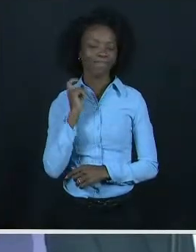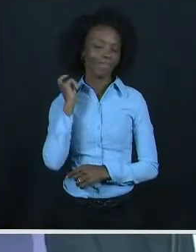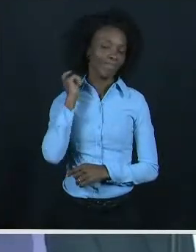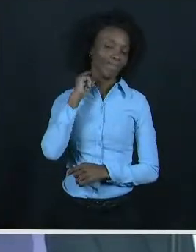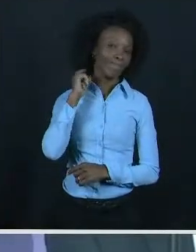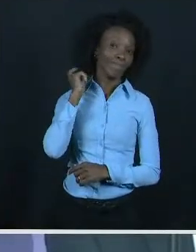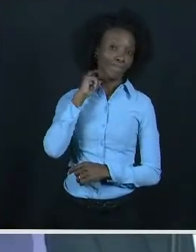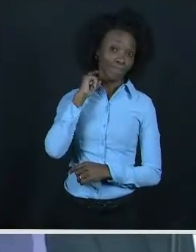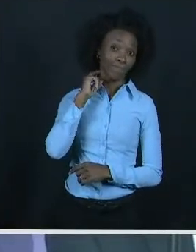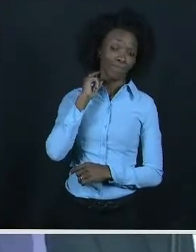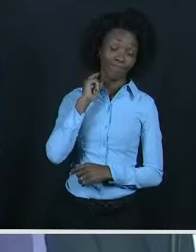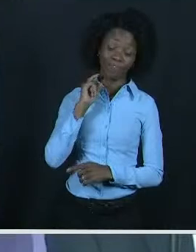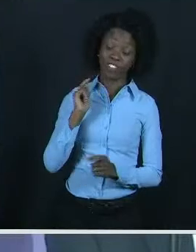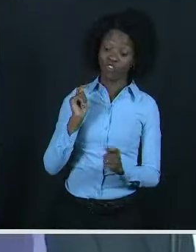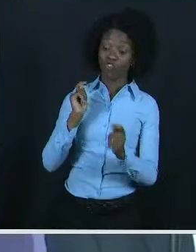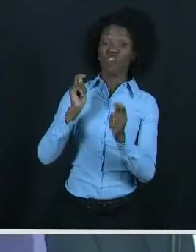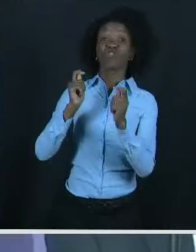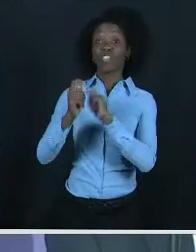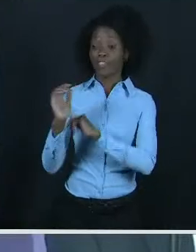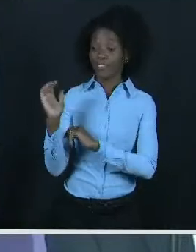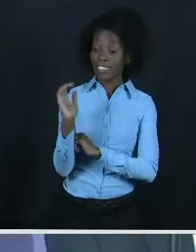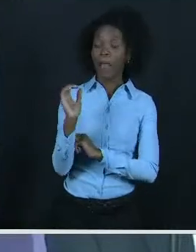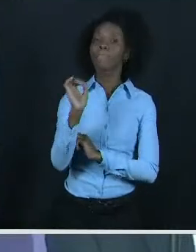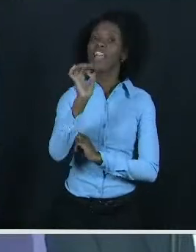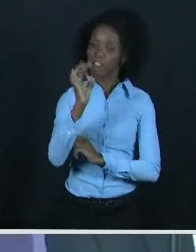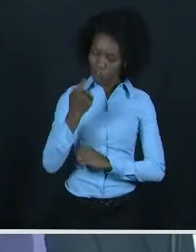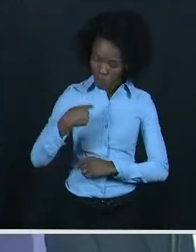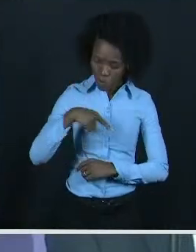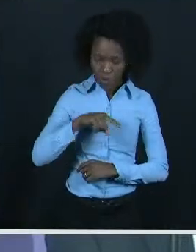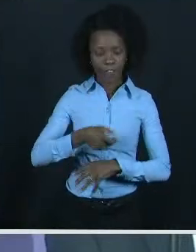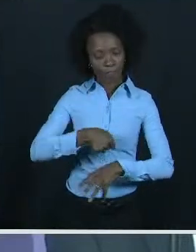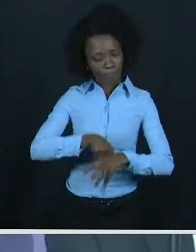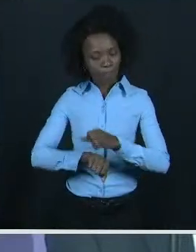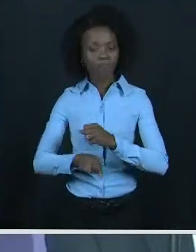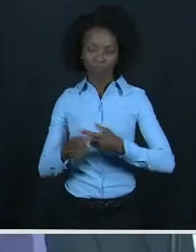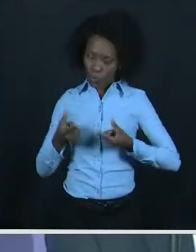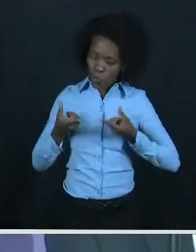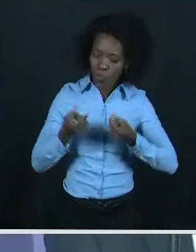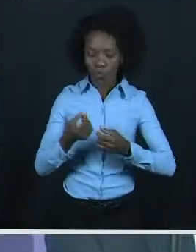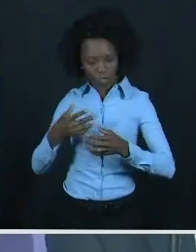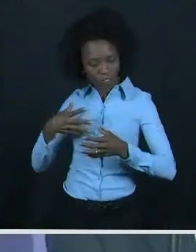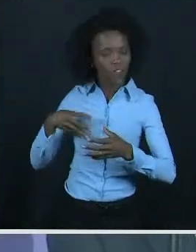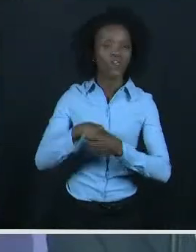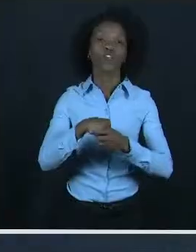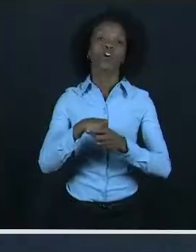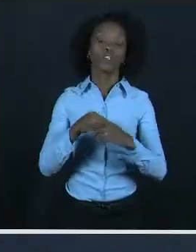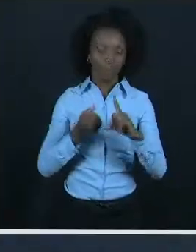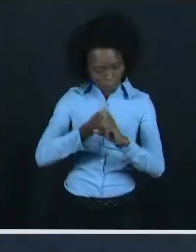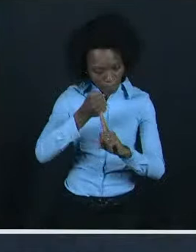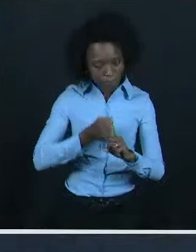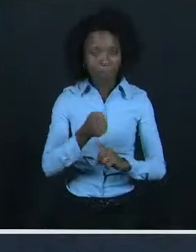will only come if we make it happen, all of us.